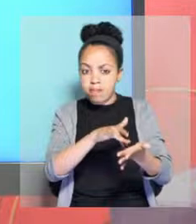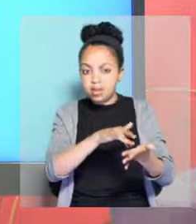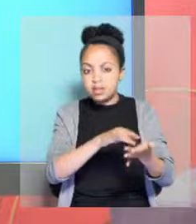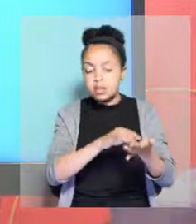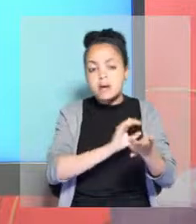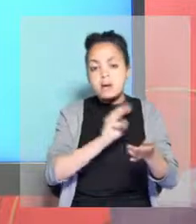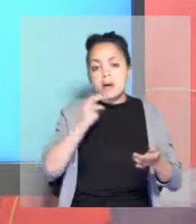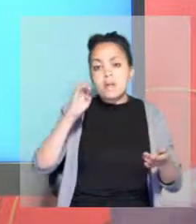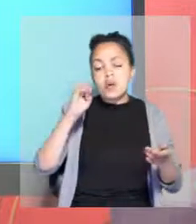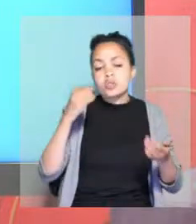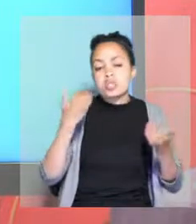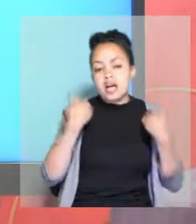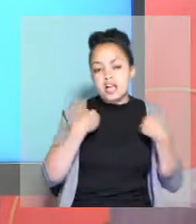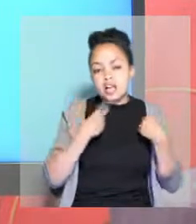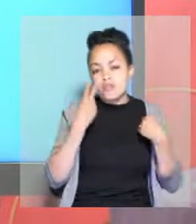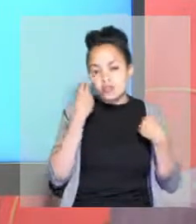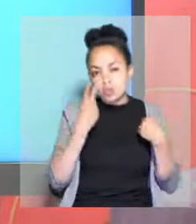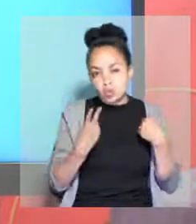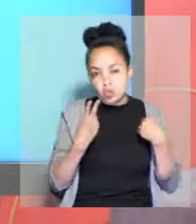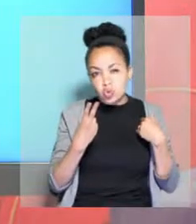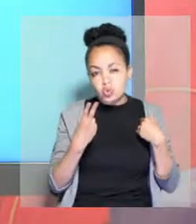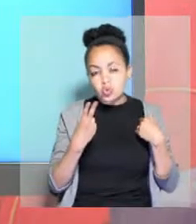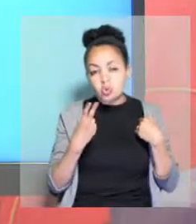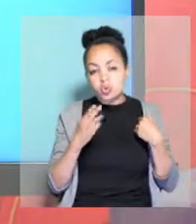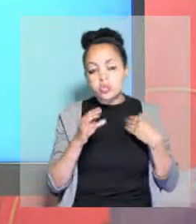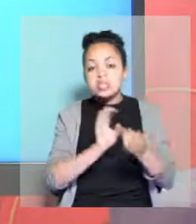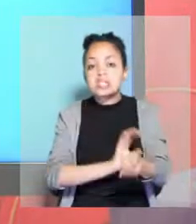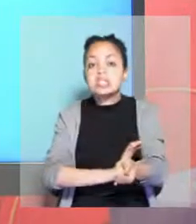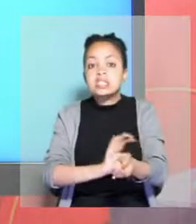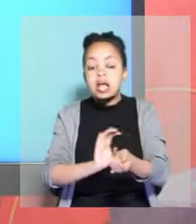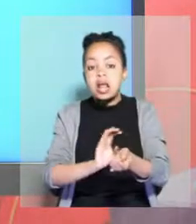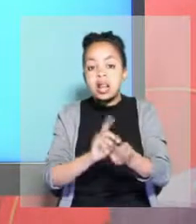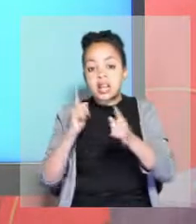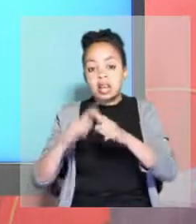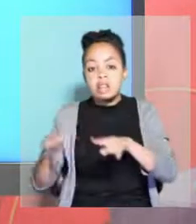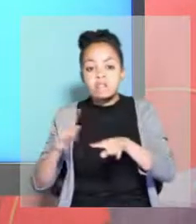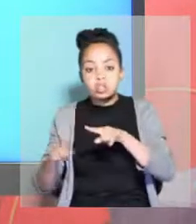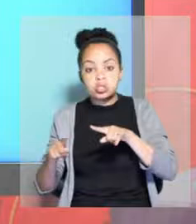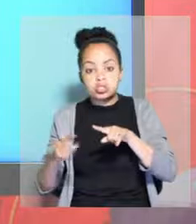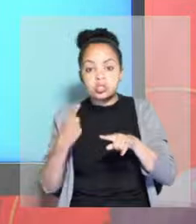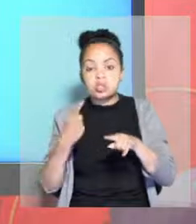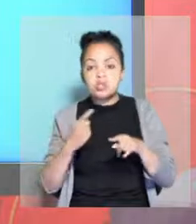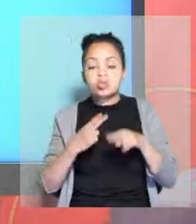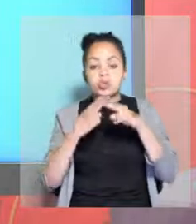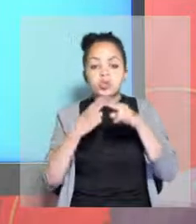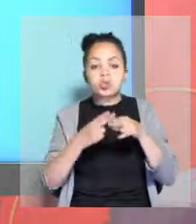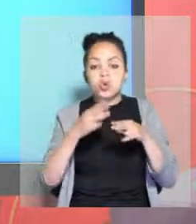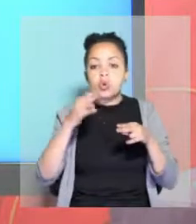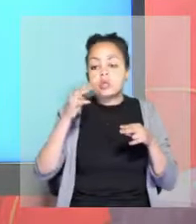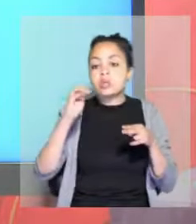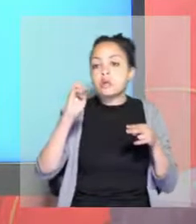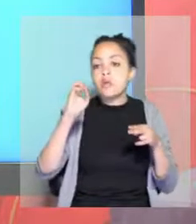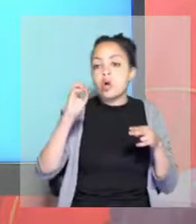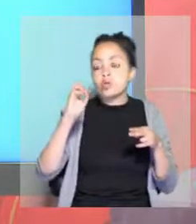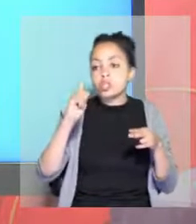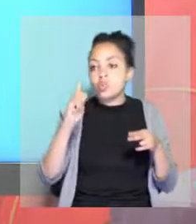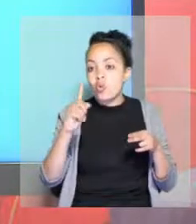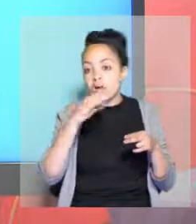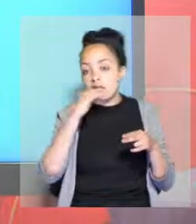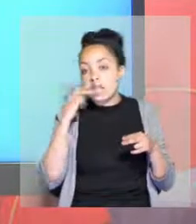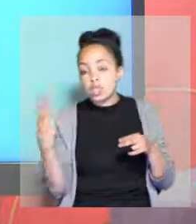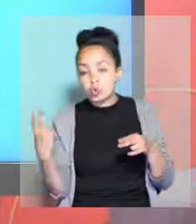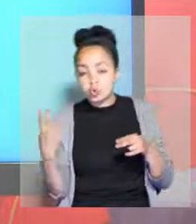Meiosis can have two consecutive or successive cell division, which is meiosis I and the